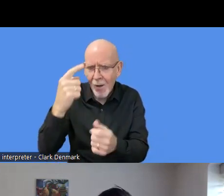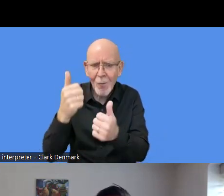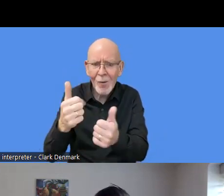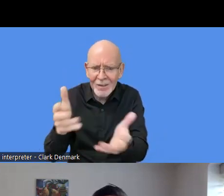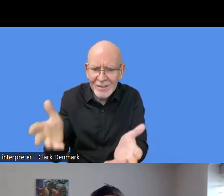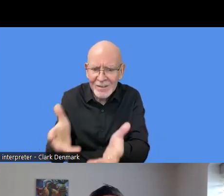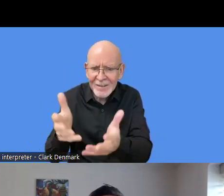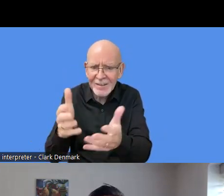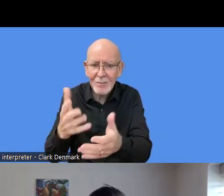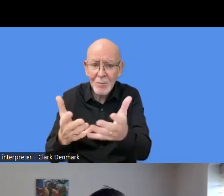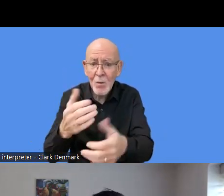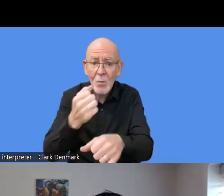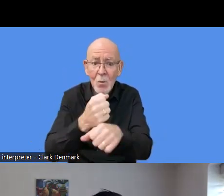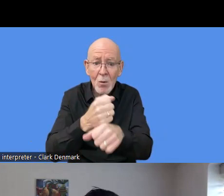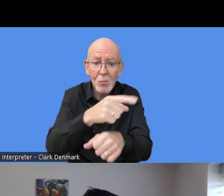a